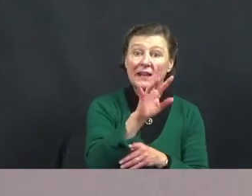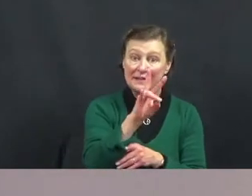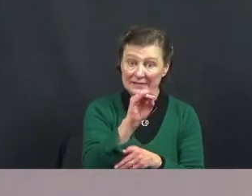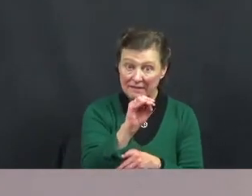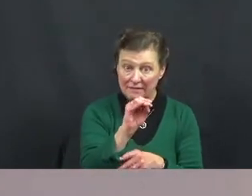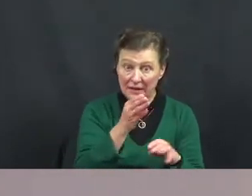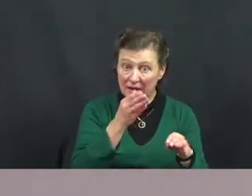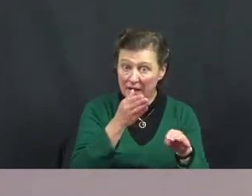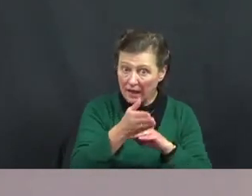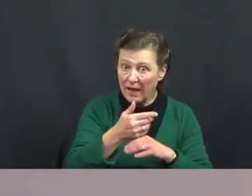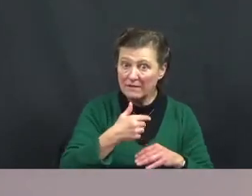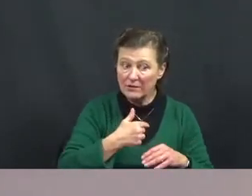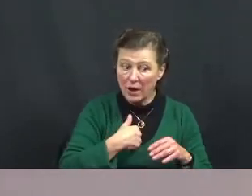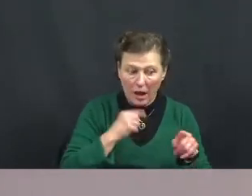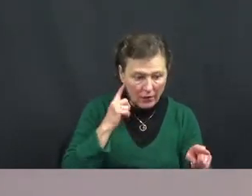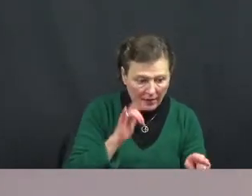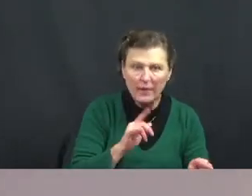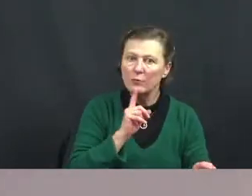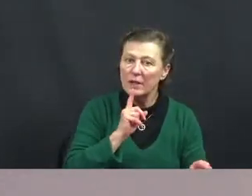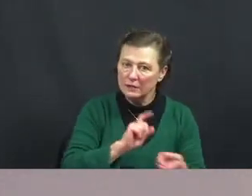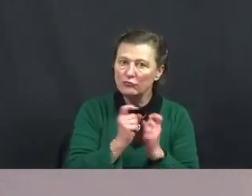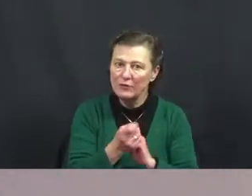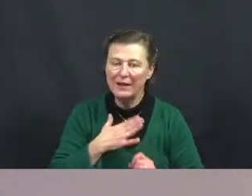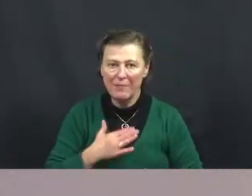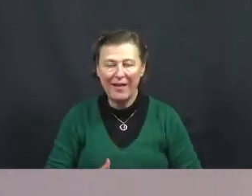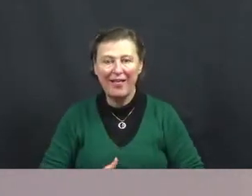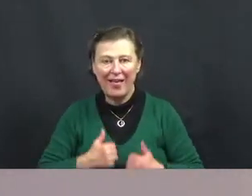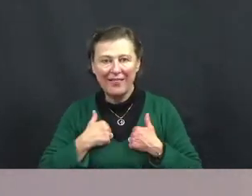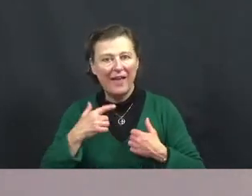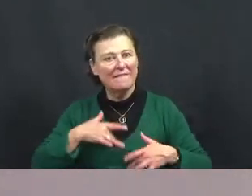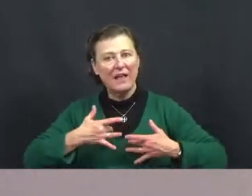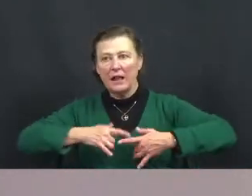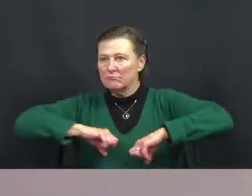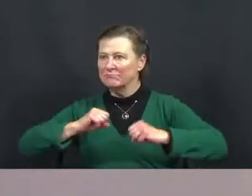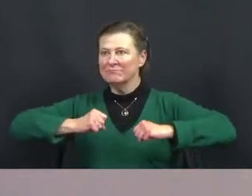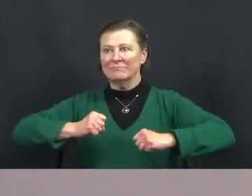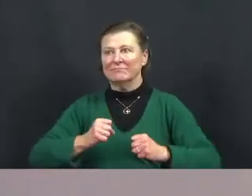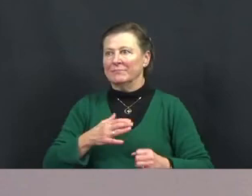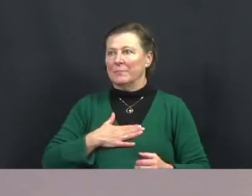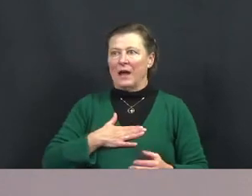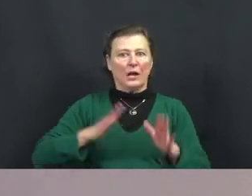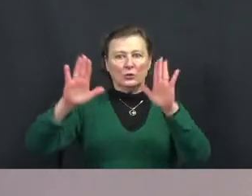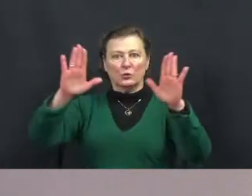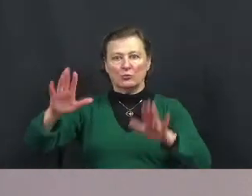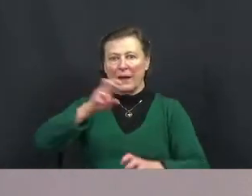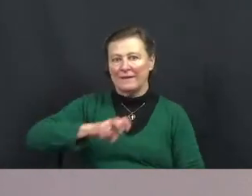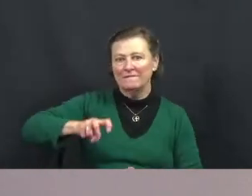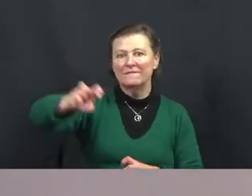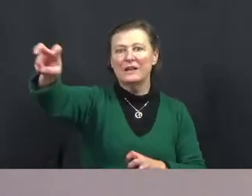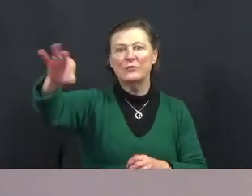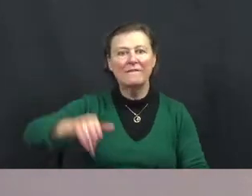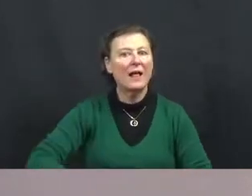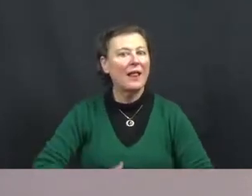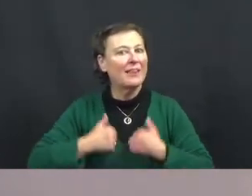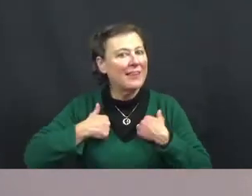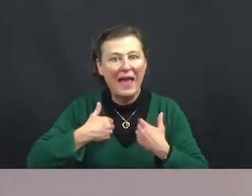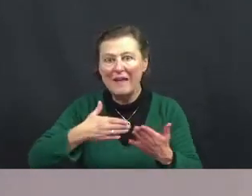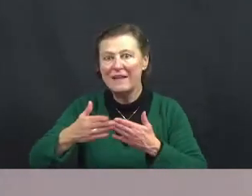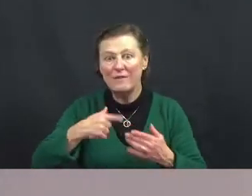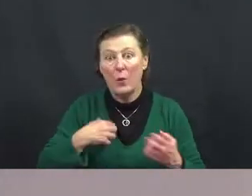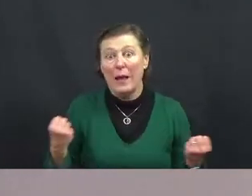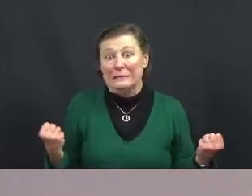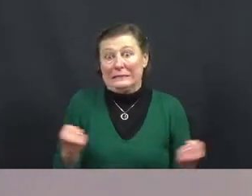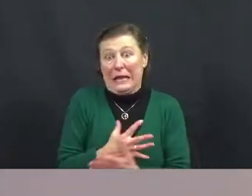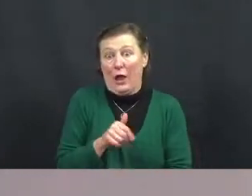encountered it, really did change my life. I felt like I was setting out on a grand adventure of life, even though I was often scared